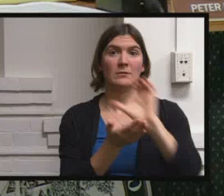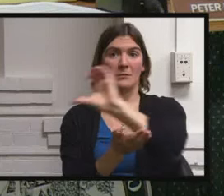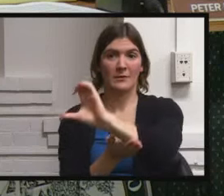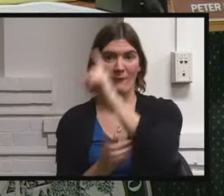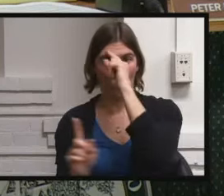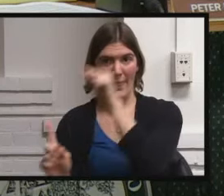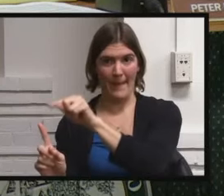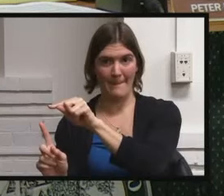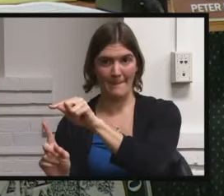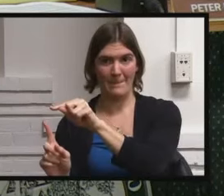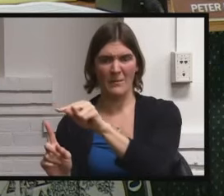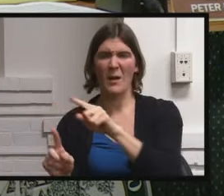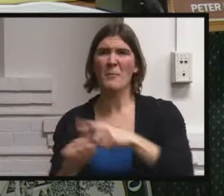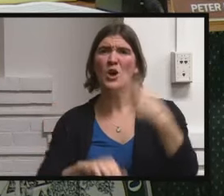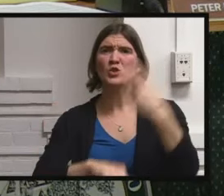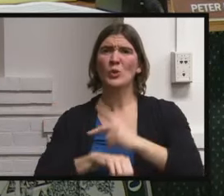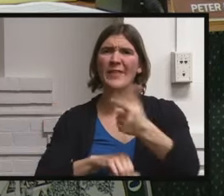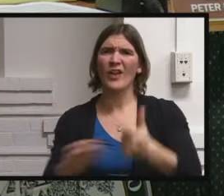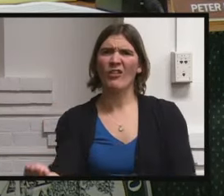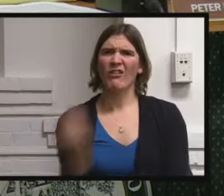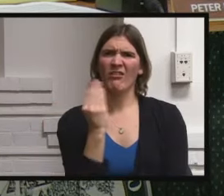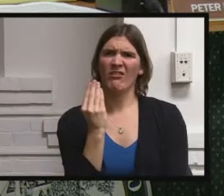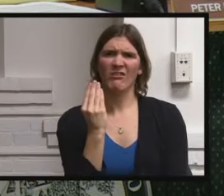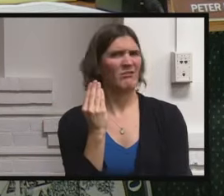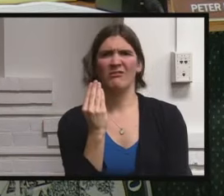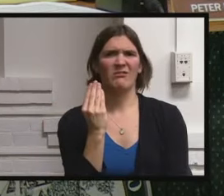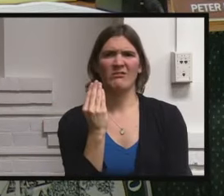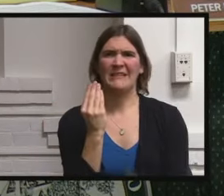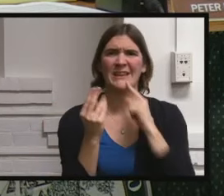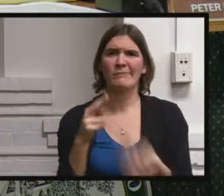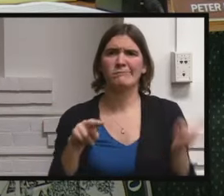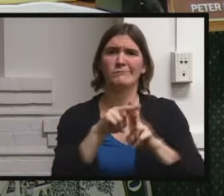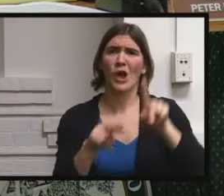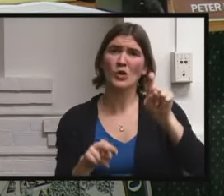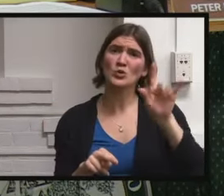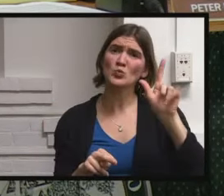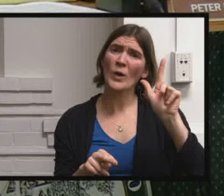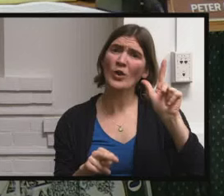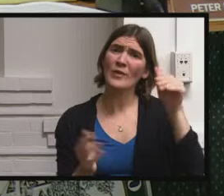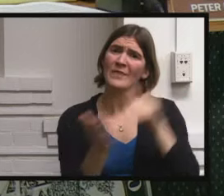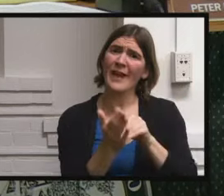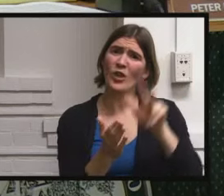And then there's a budget 2 days later showing our assessment at